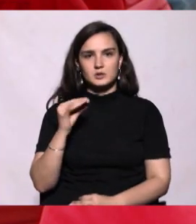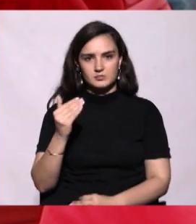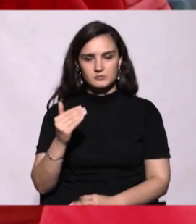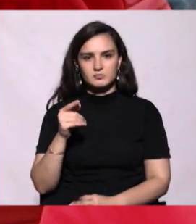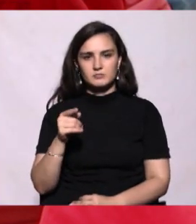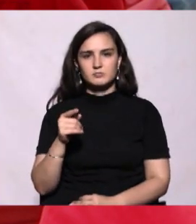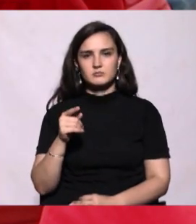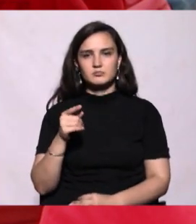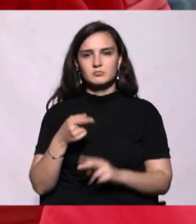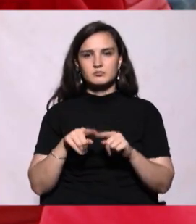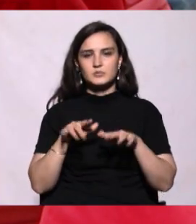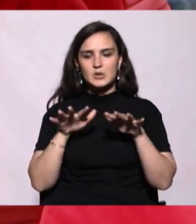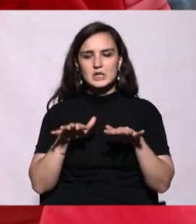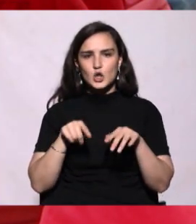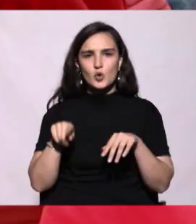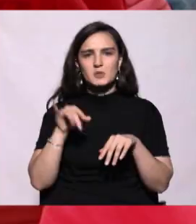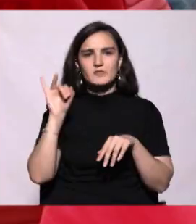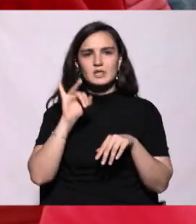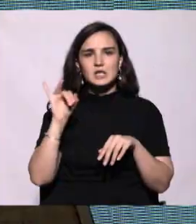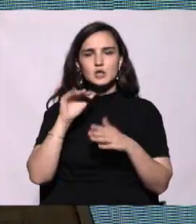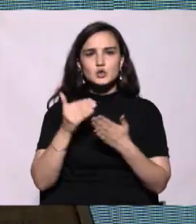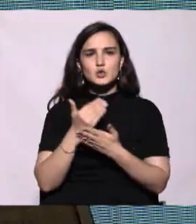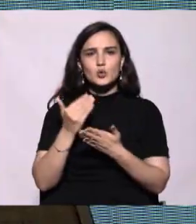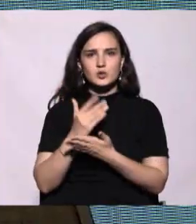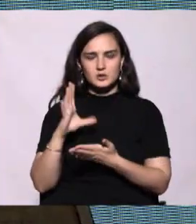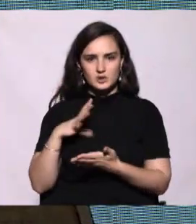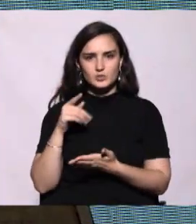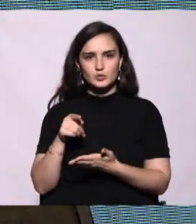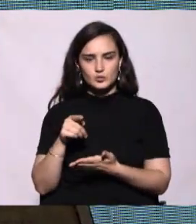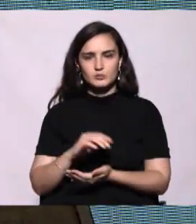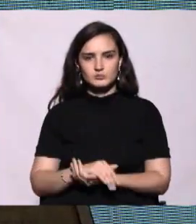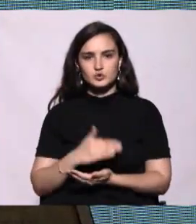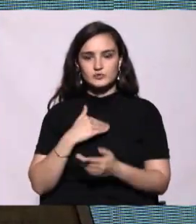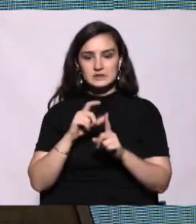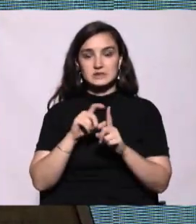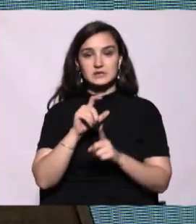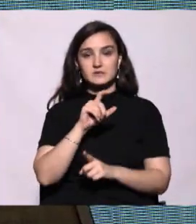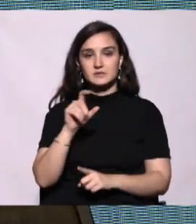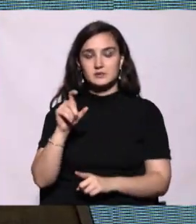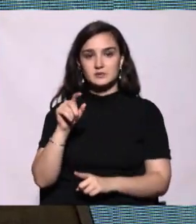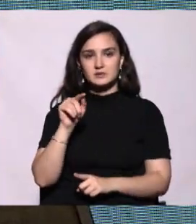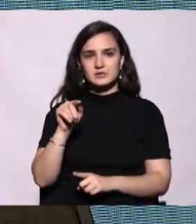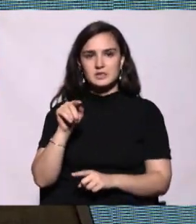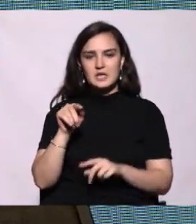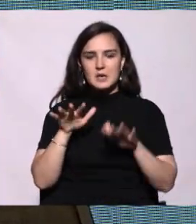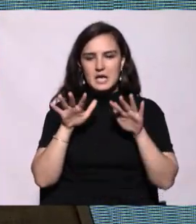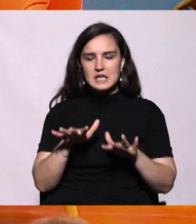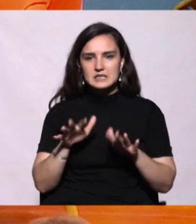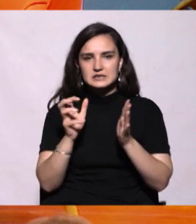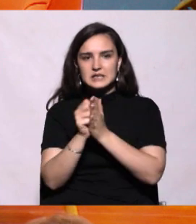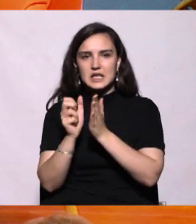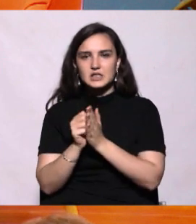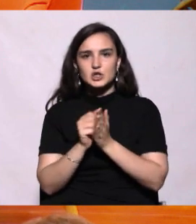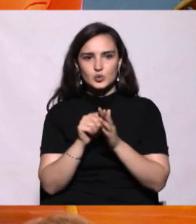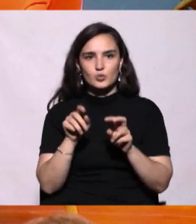It's based on the local legend of a ghostly hound, from our vocabulary, that haunts the area, and the